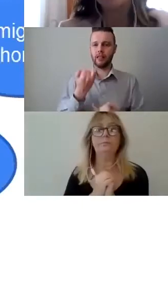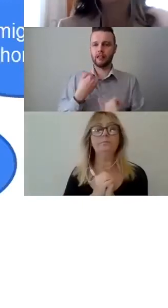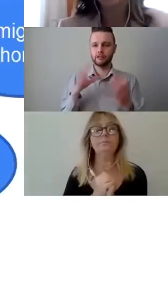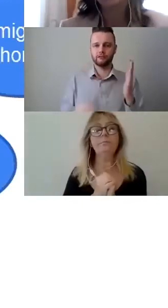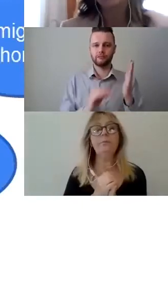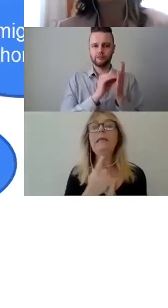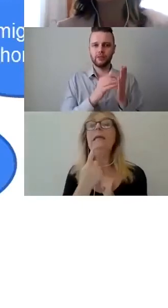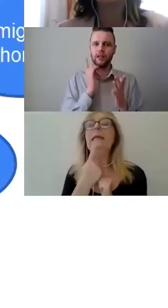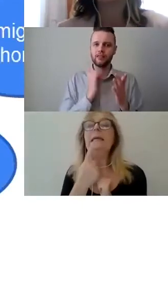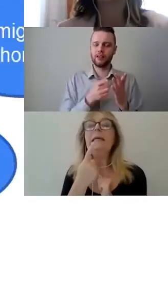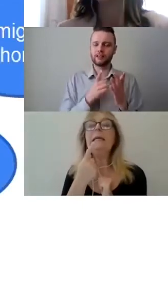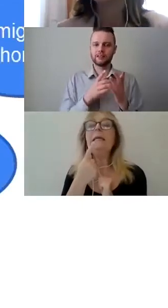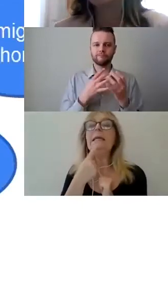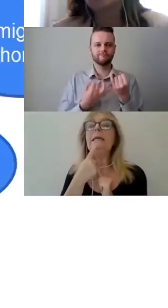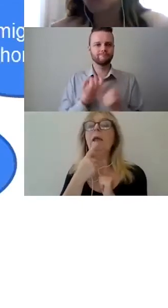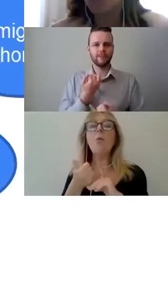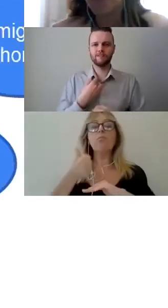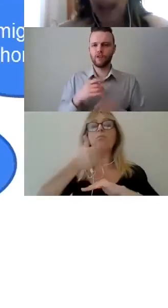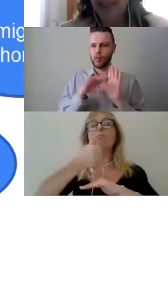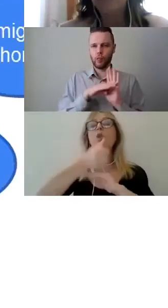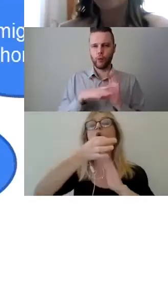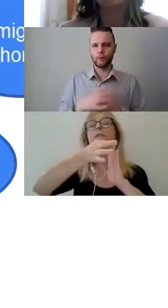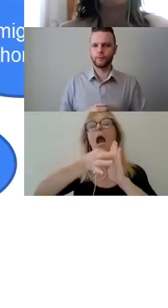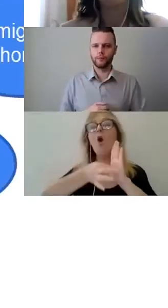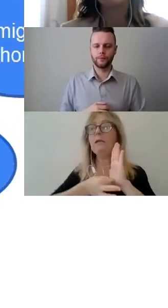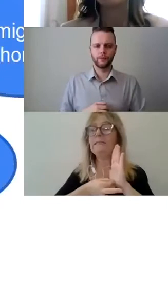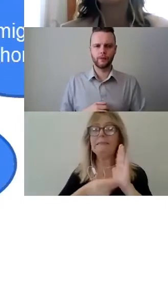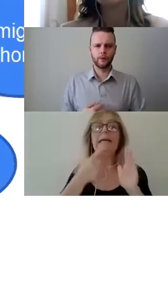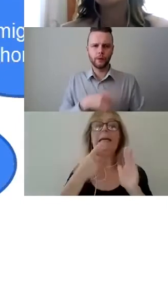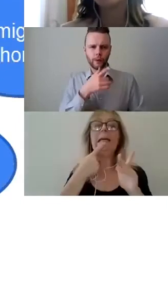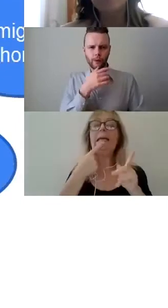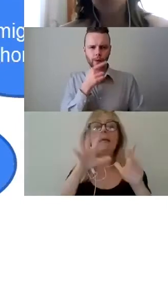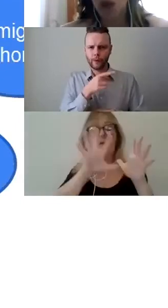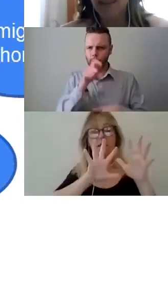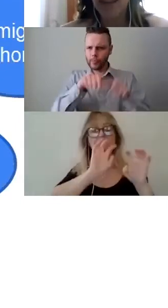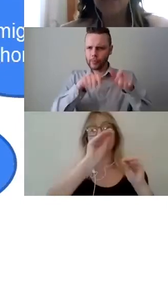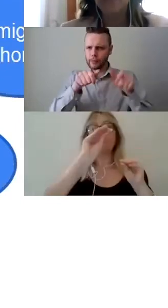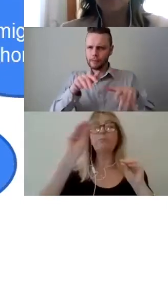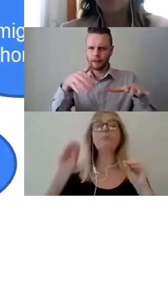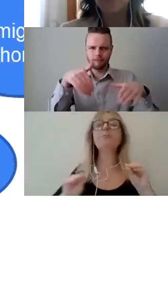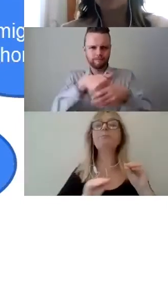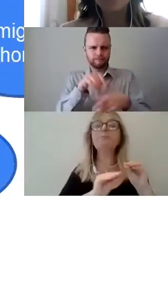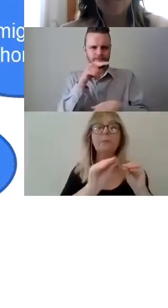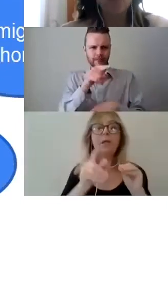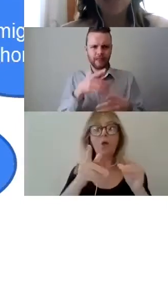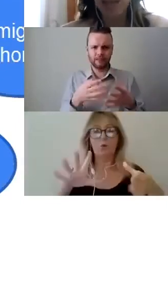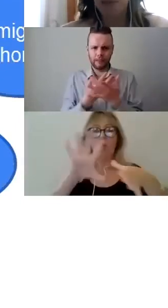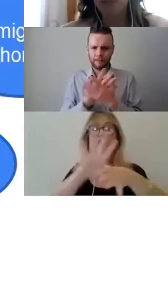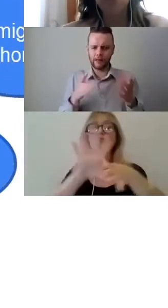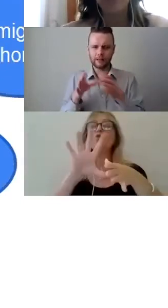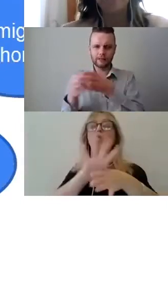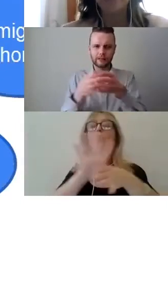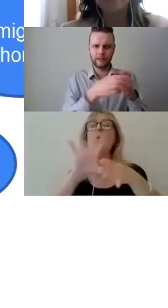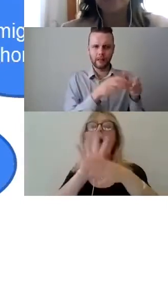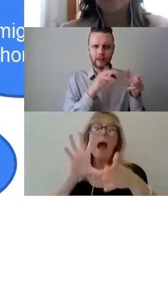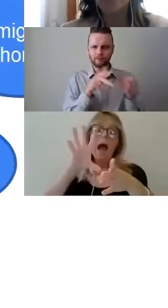an infringement of the law. Who are the actors in this multidisciplinary approach? who are the